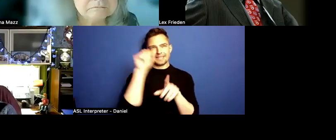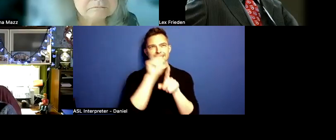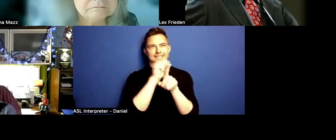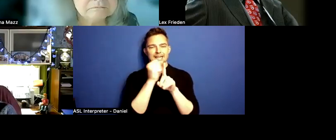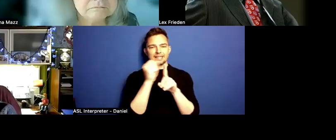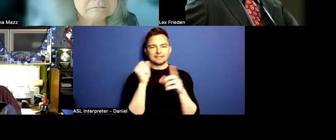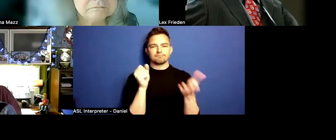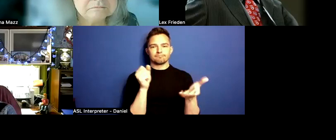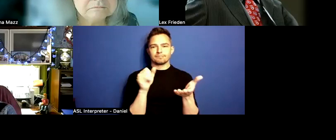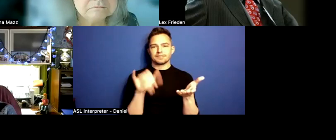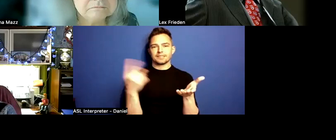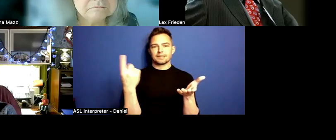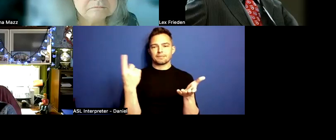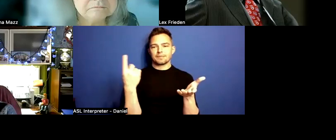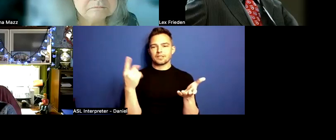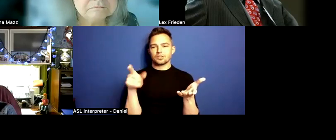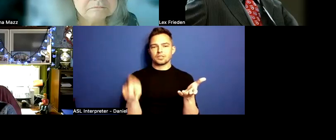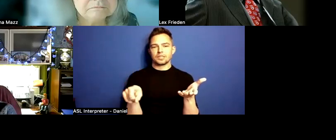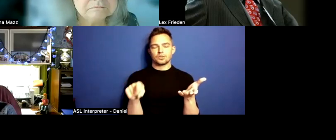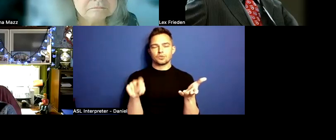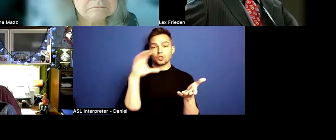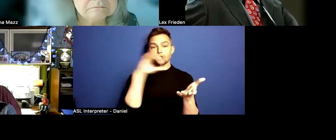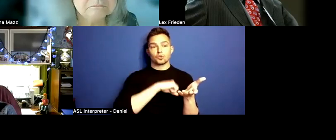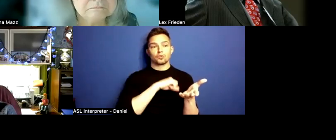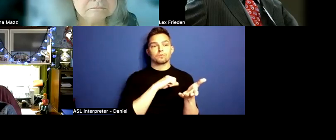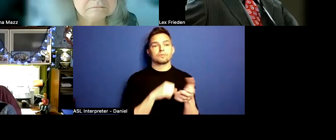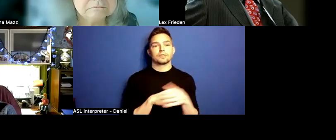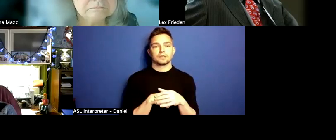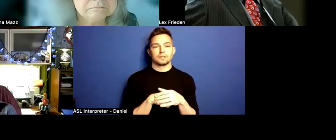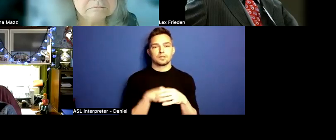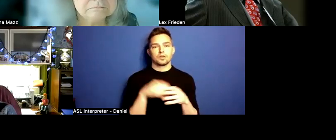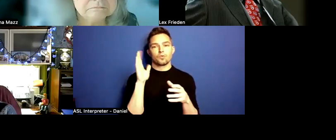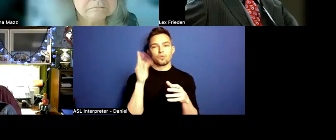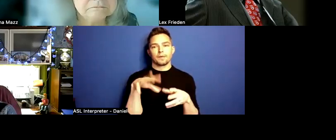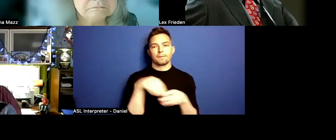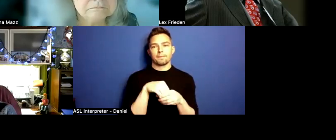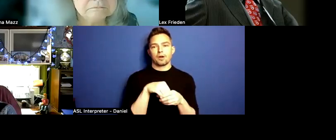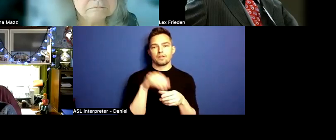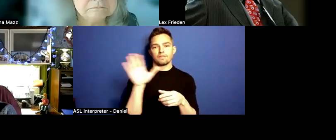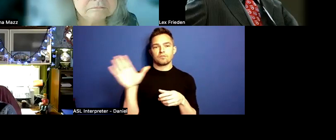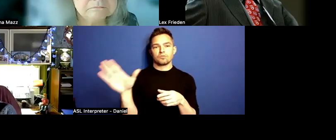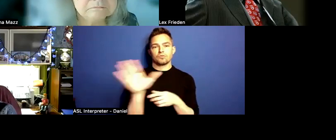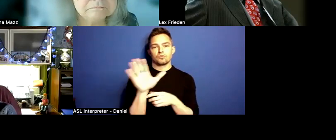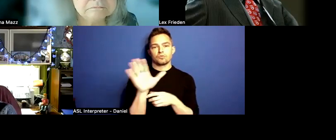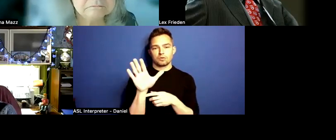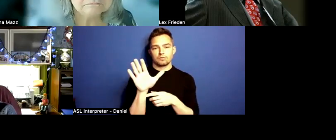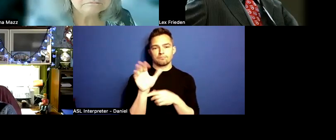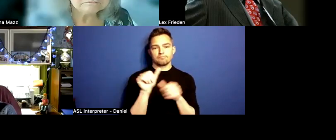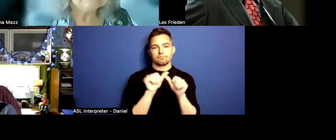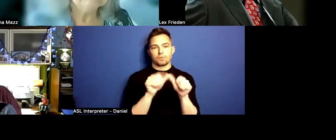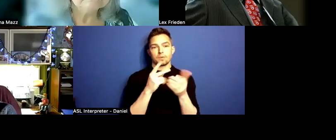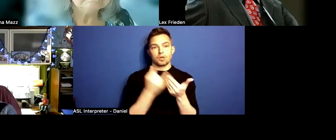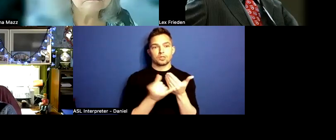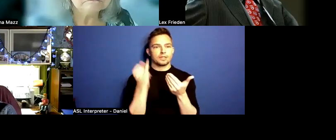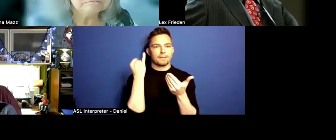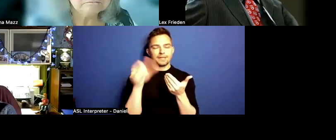it's just something that you just need to assume is going to be a part of your project in the same way that any